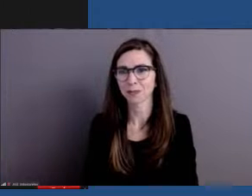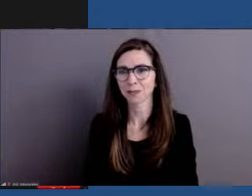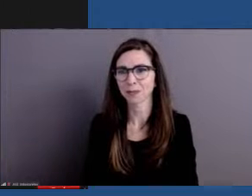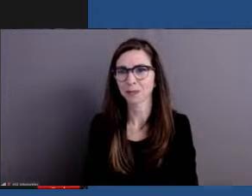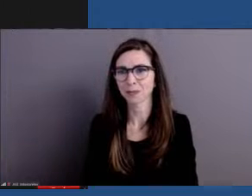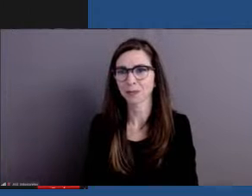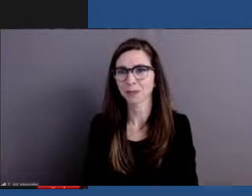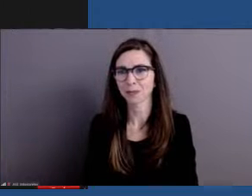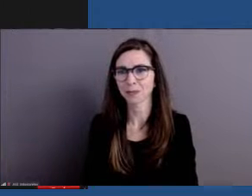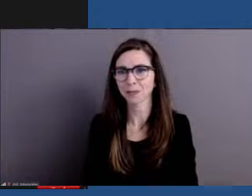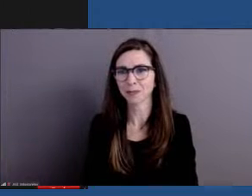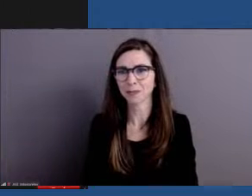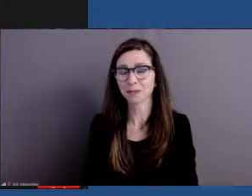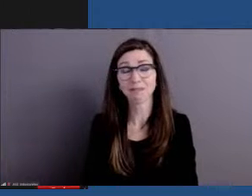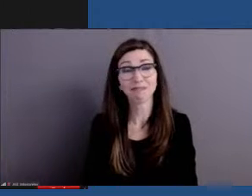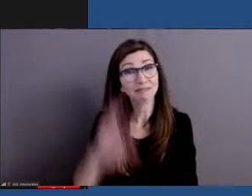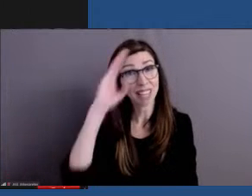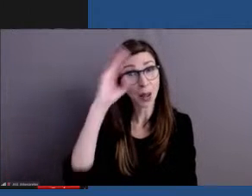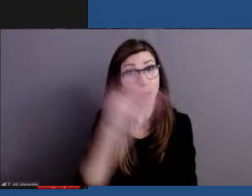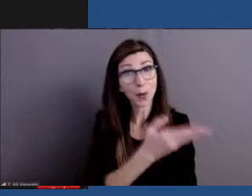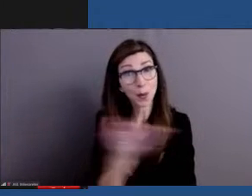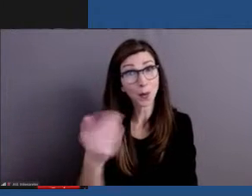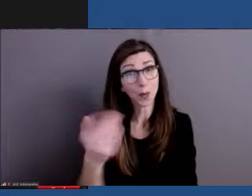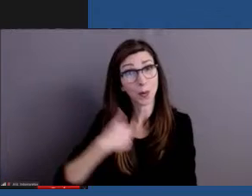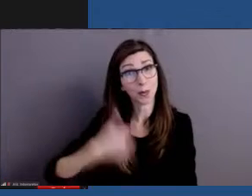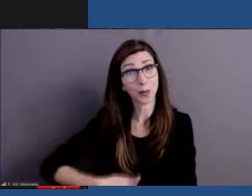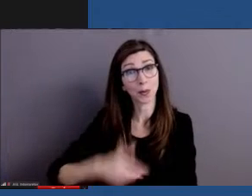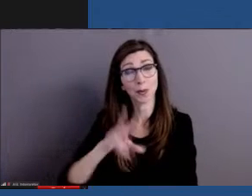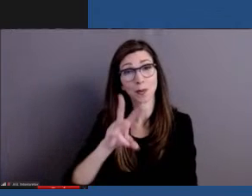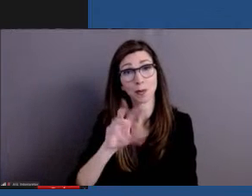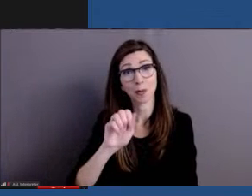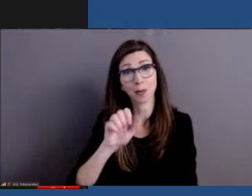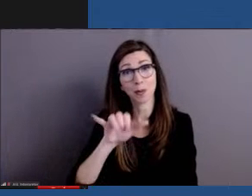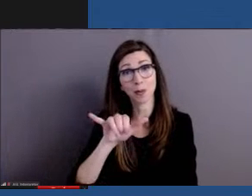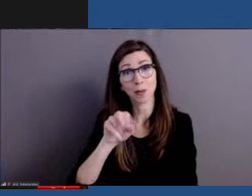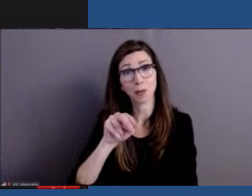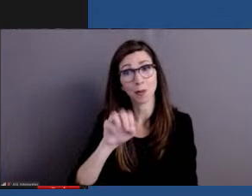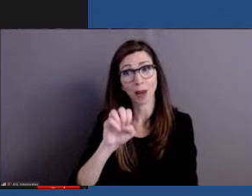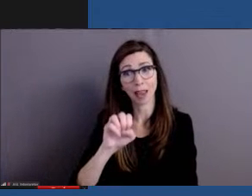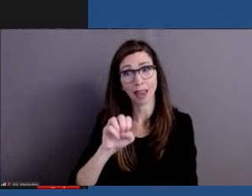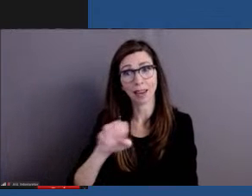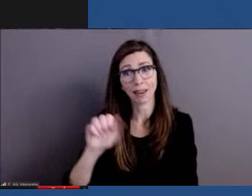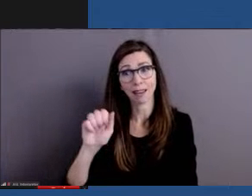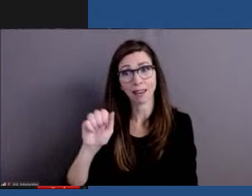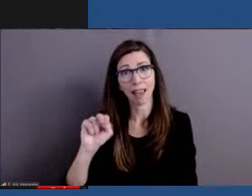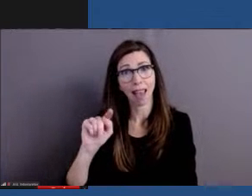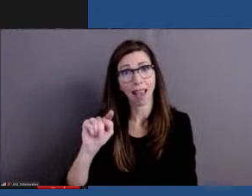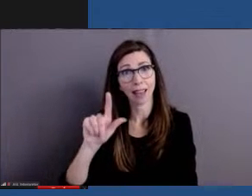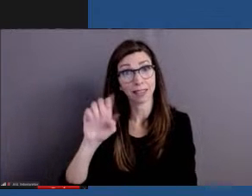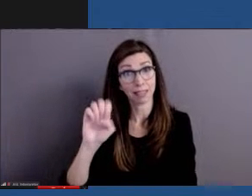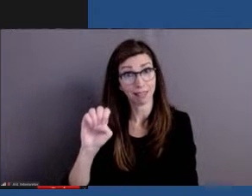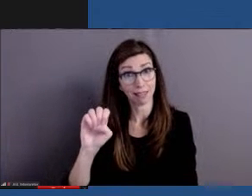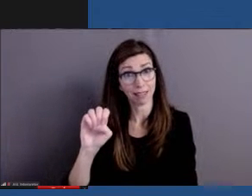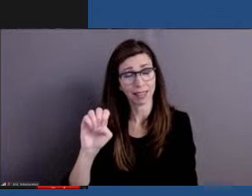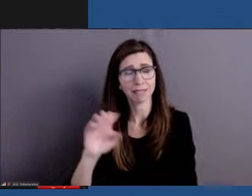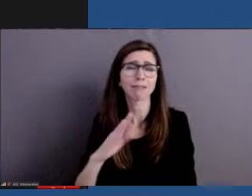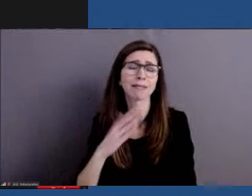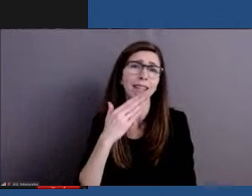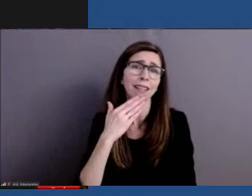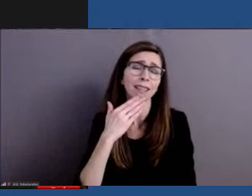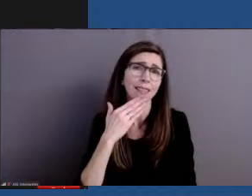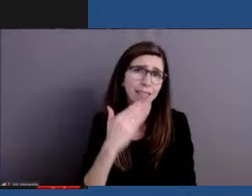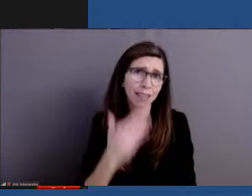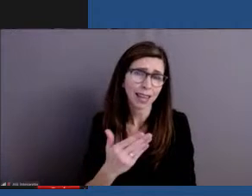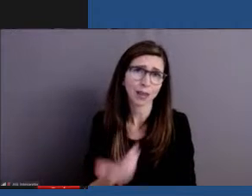Hi, everyone. My name is Wayne Antle, and thank you for giving me the opportunity to say a